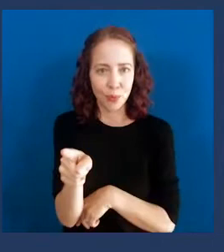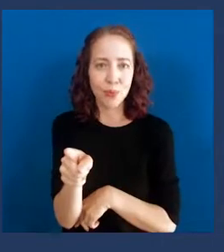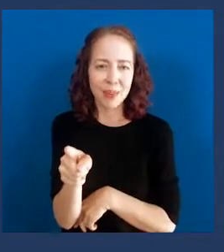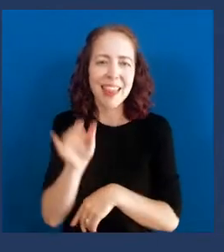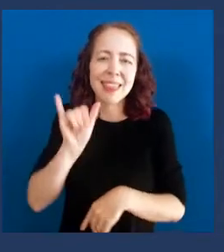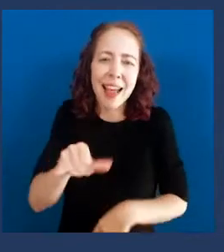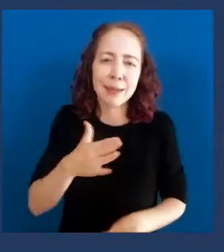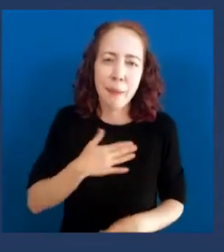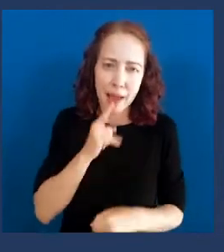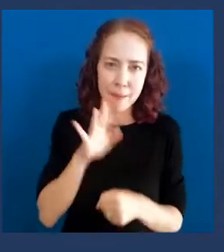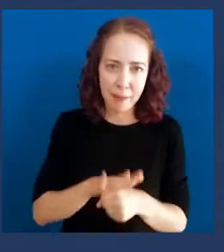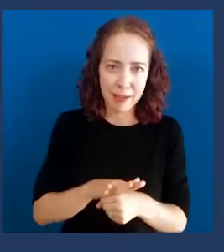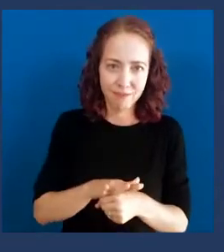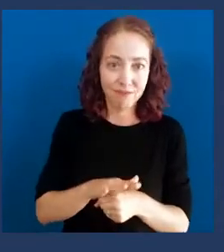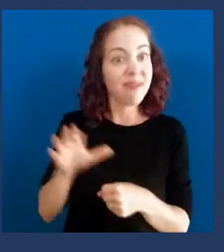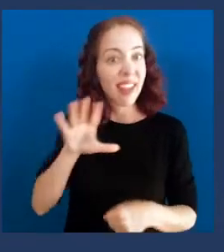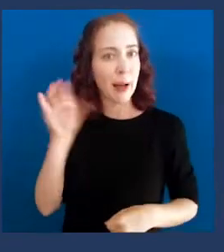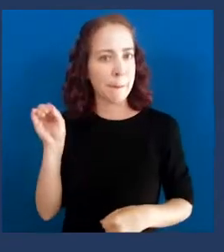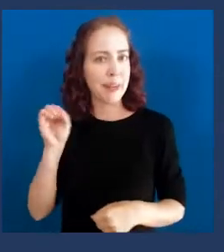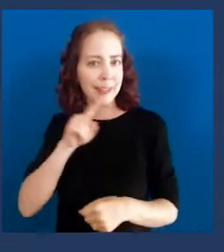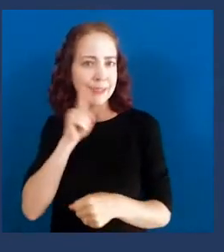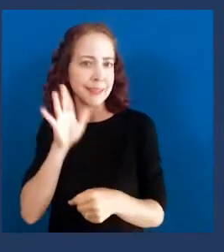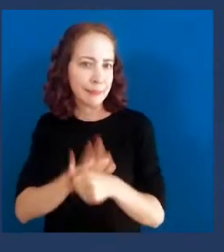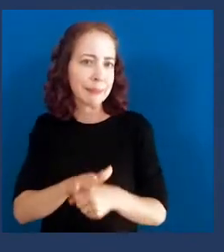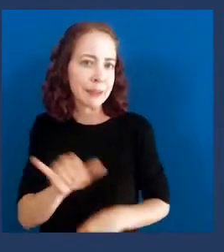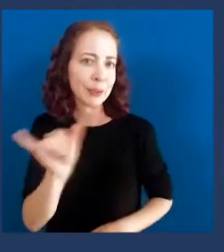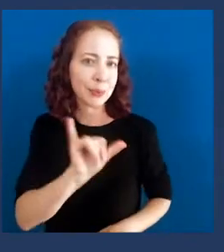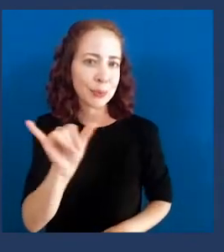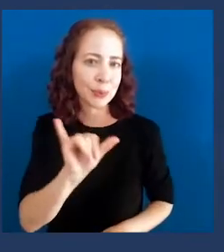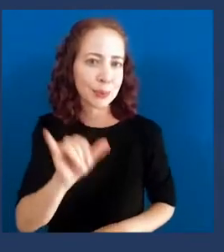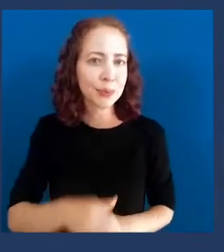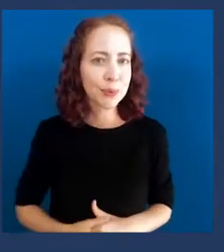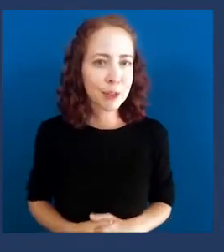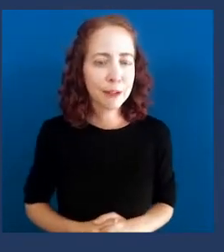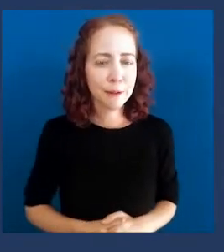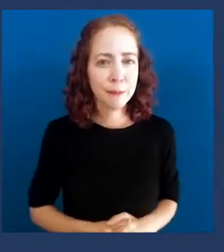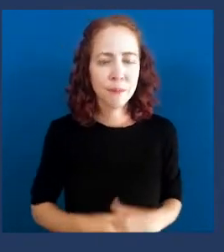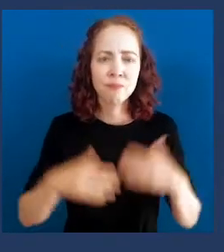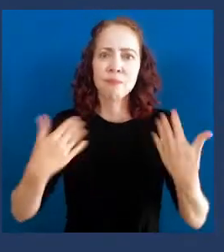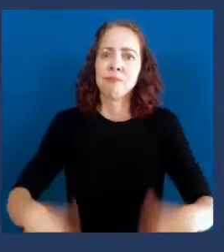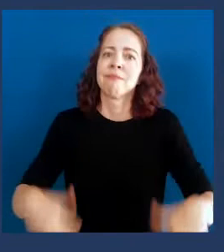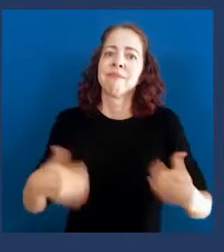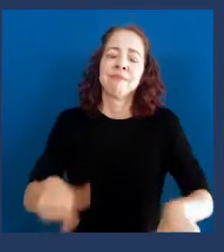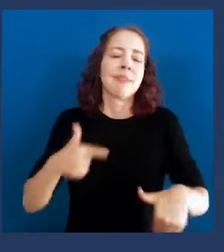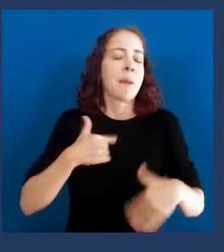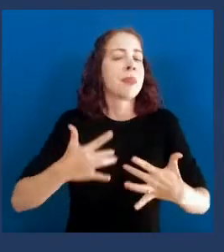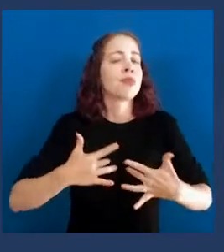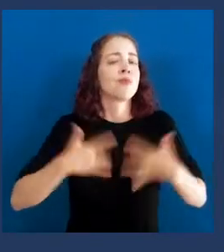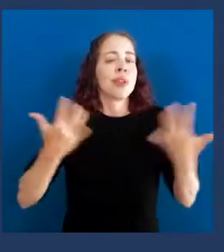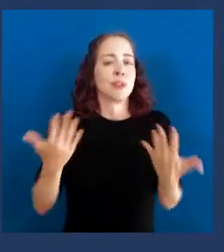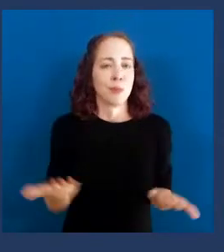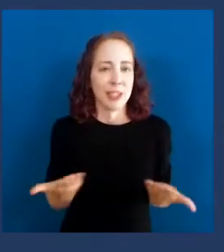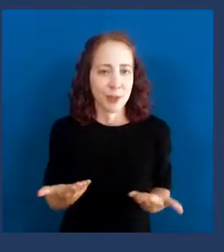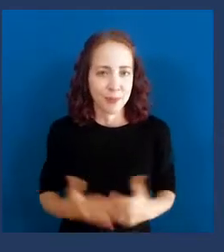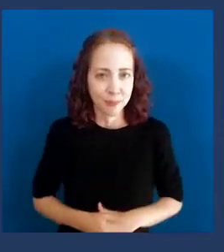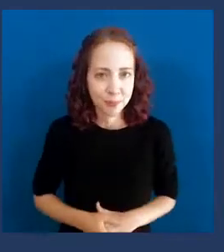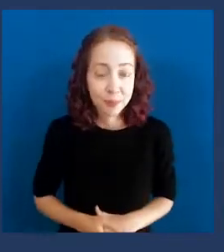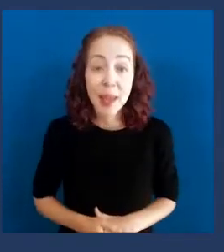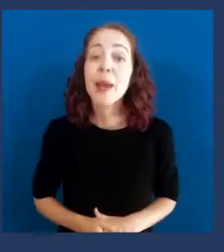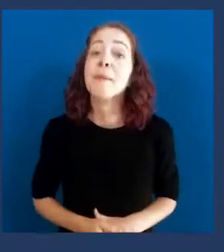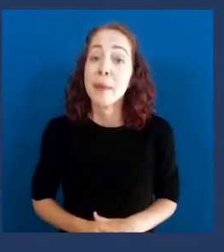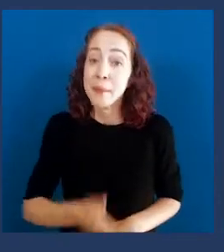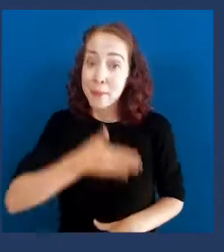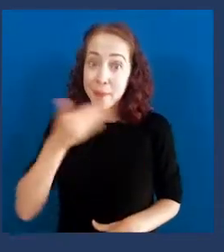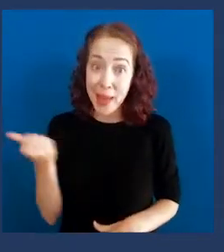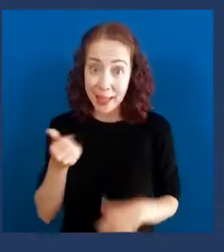amazing products for you. That is my commitment to you. That is our commitment as a company. I am so pumped to be here. The